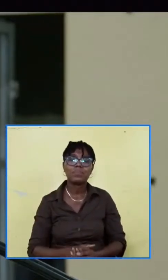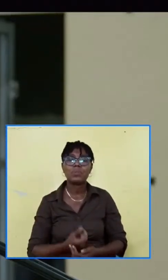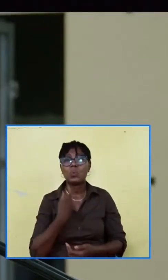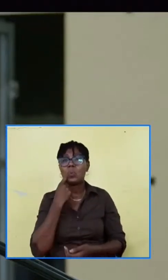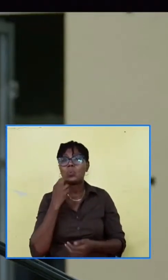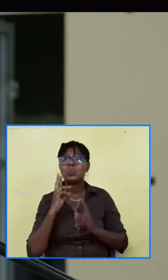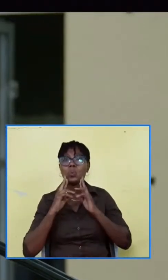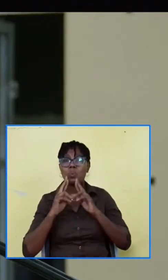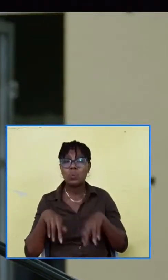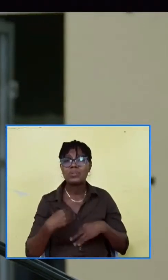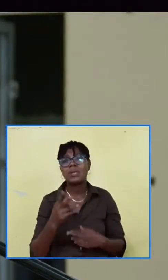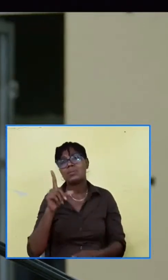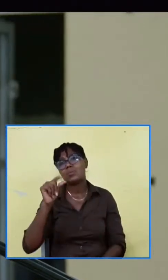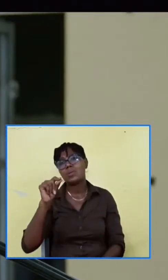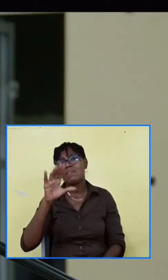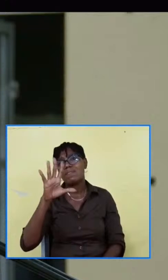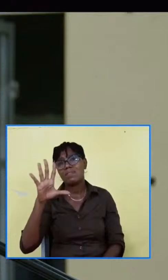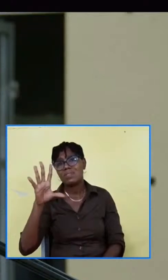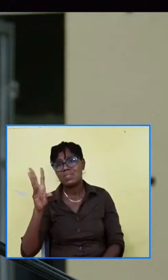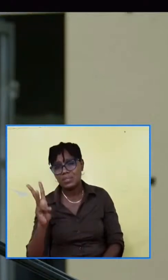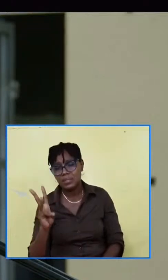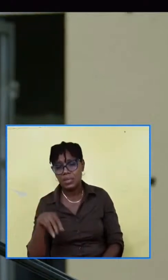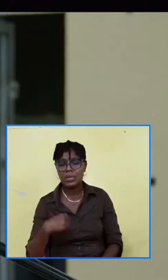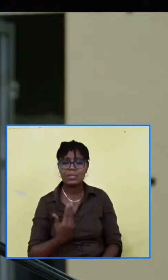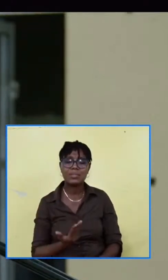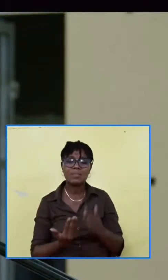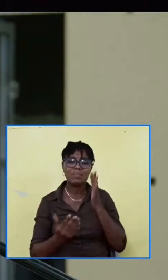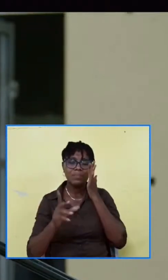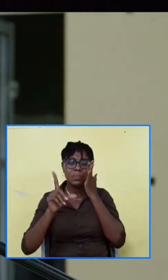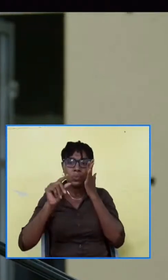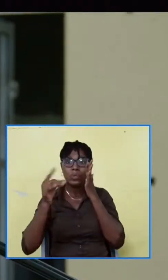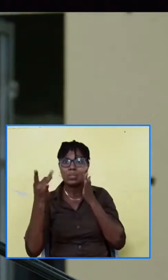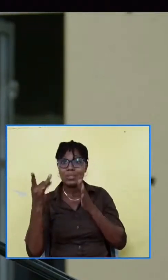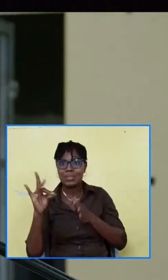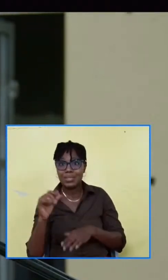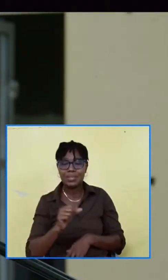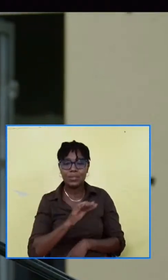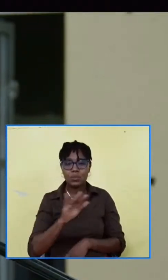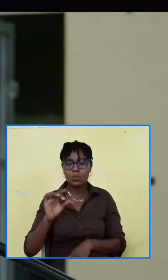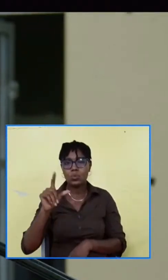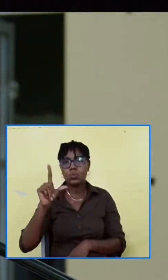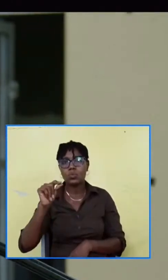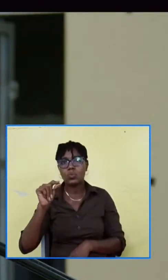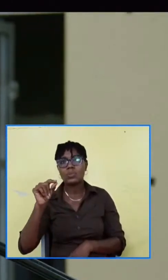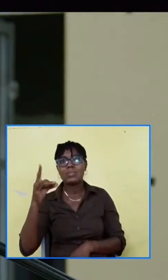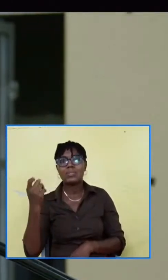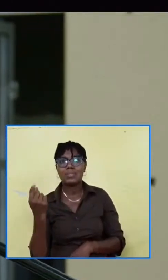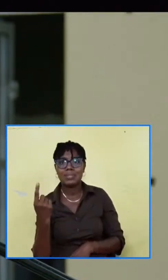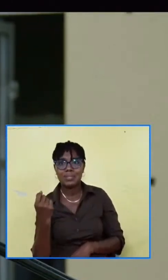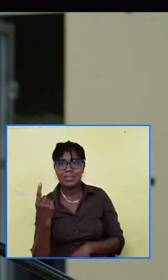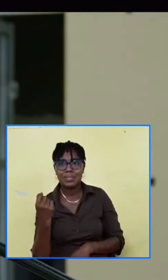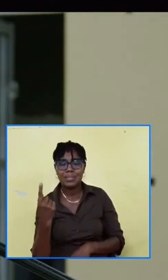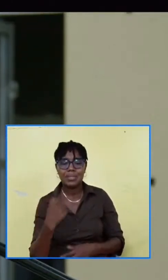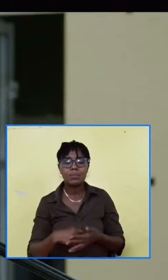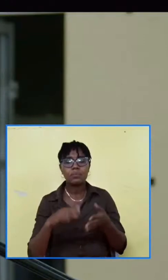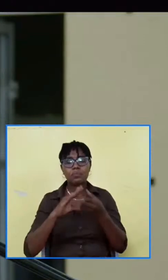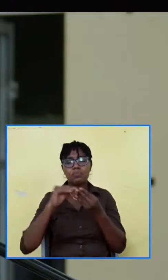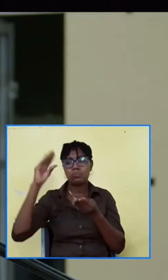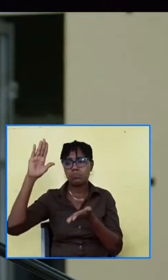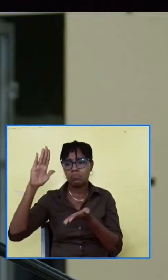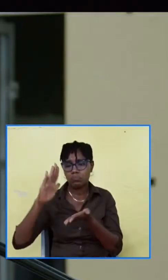it was 2056. So it declined significantly between 2008 and 2011. And there was an explanation given for